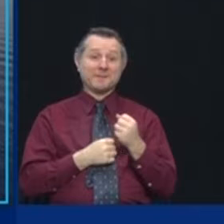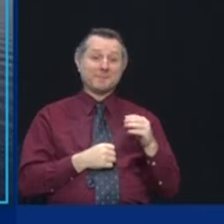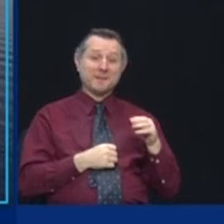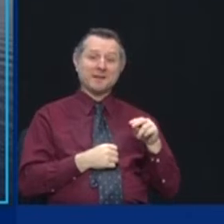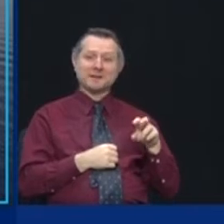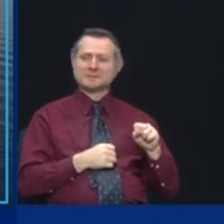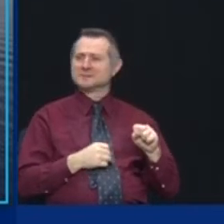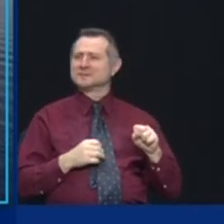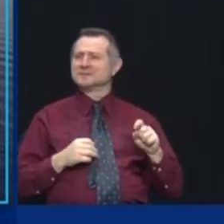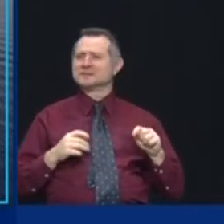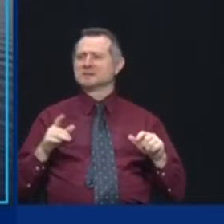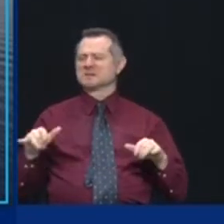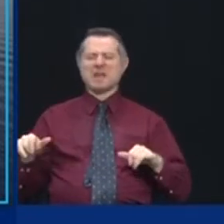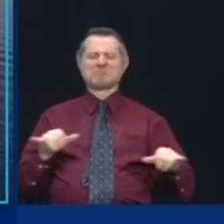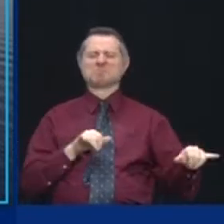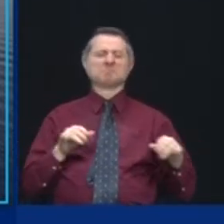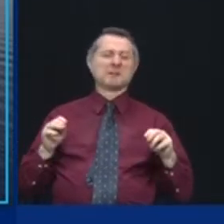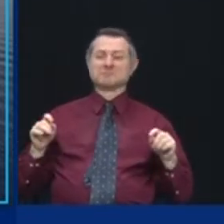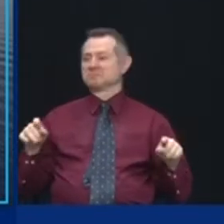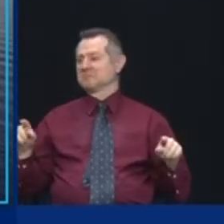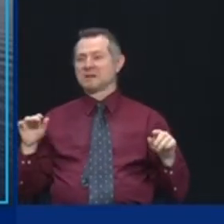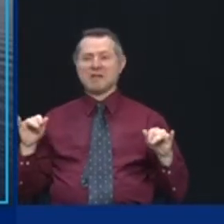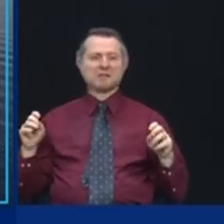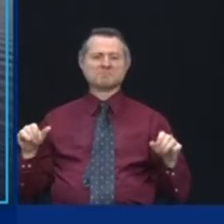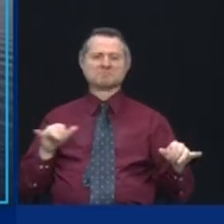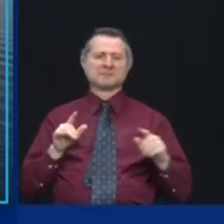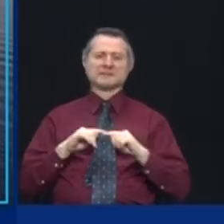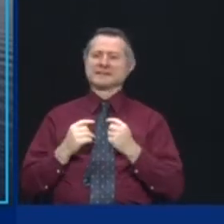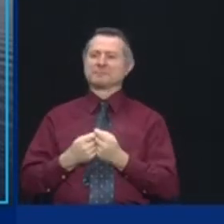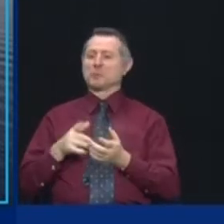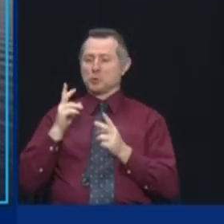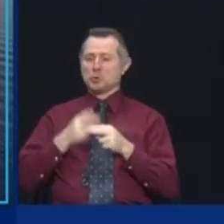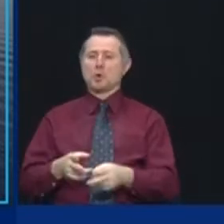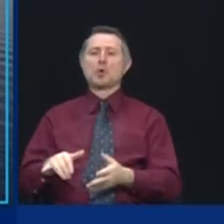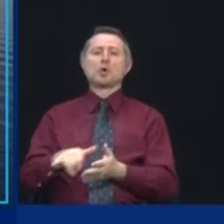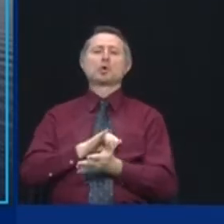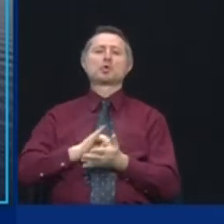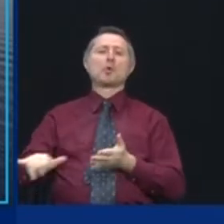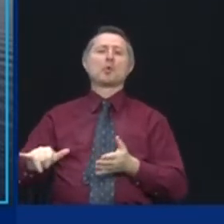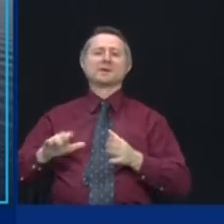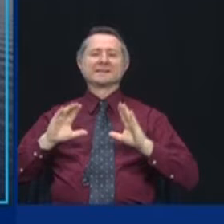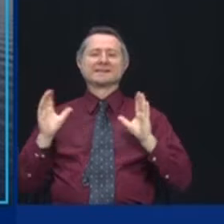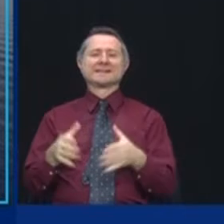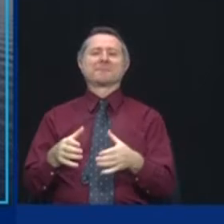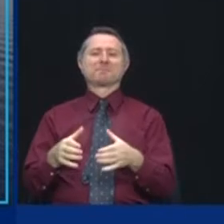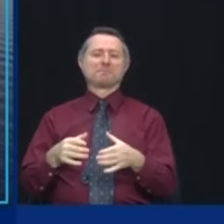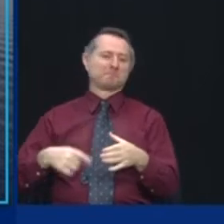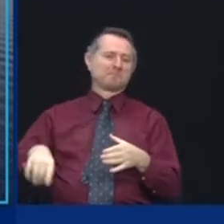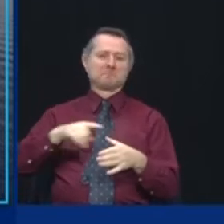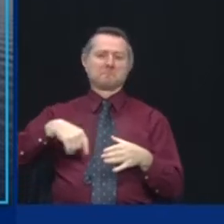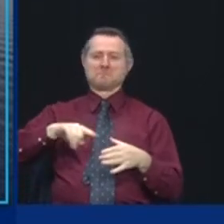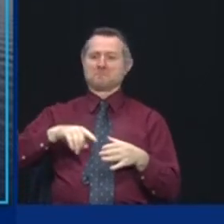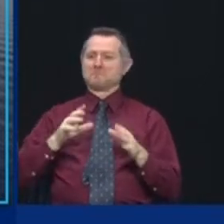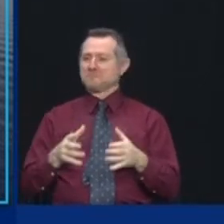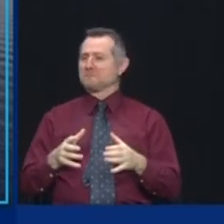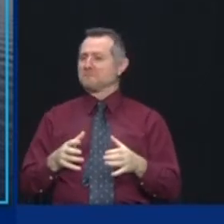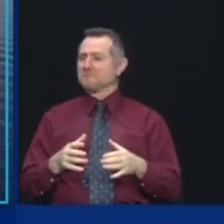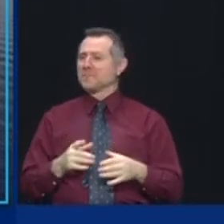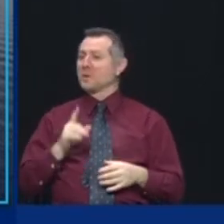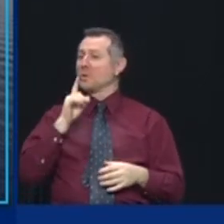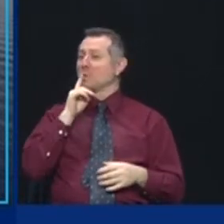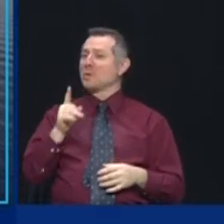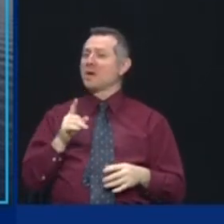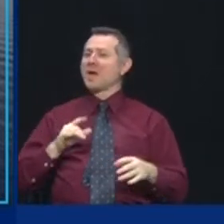on the same team on this one. We're all on the New York team. There's no I in team, they